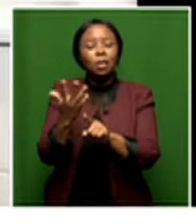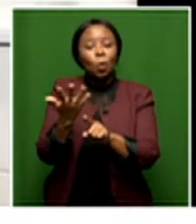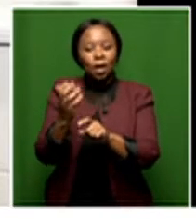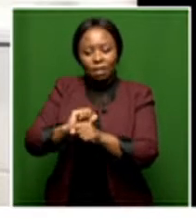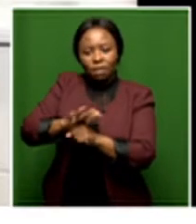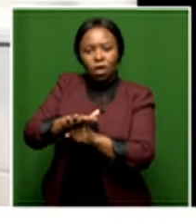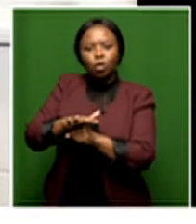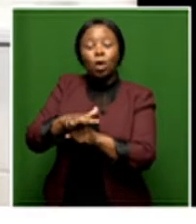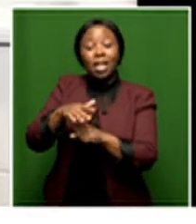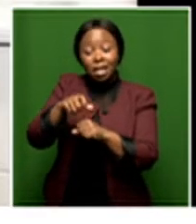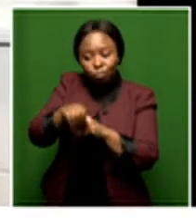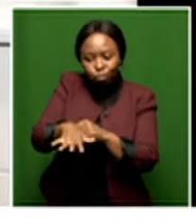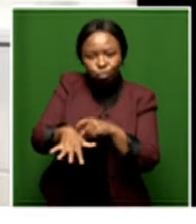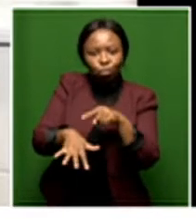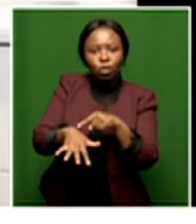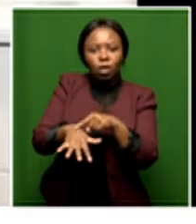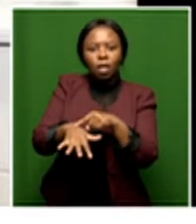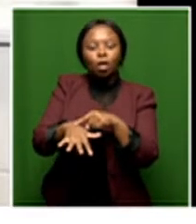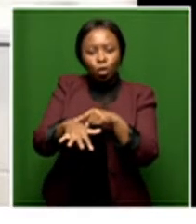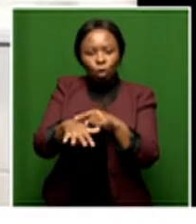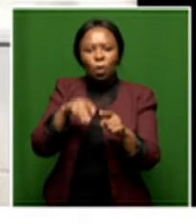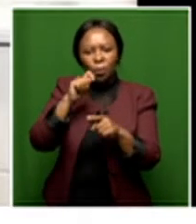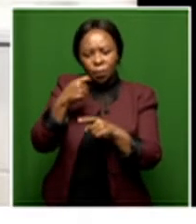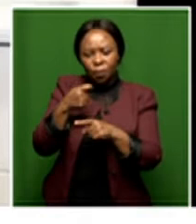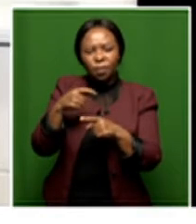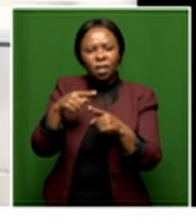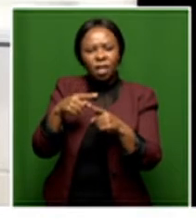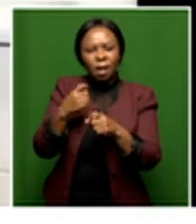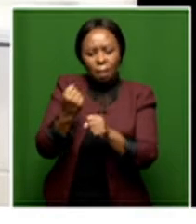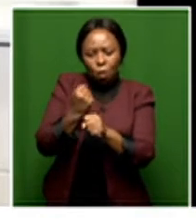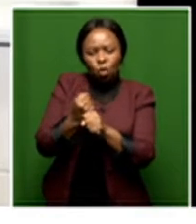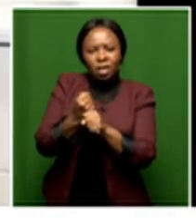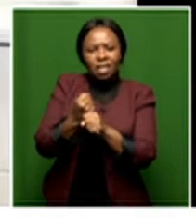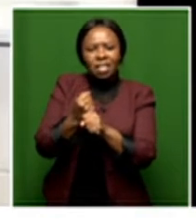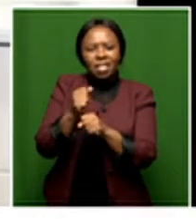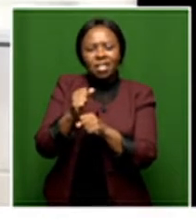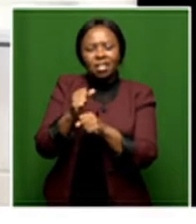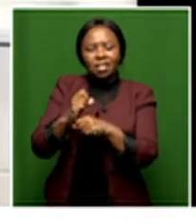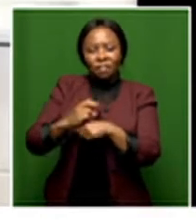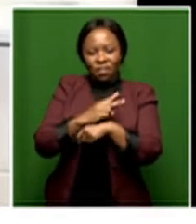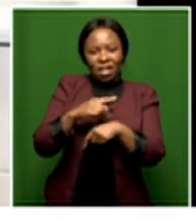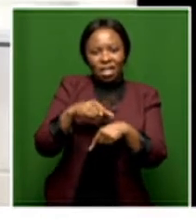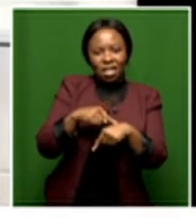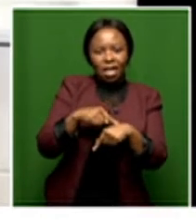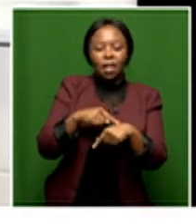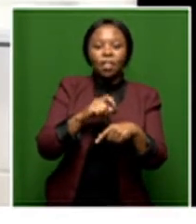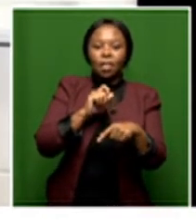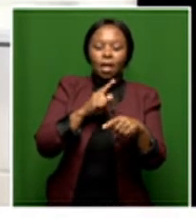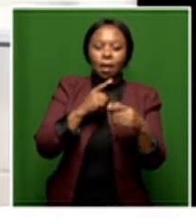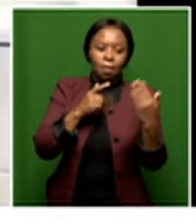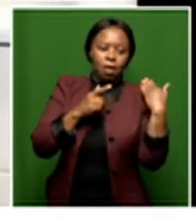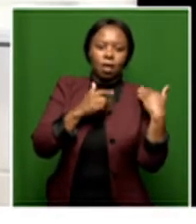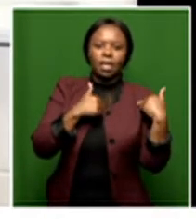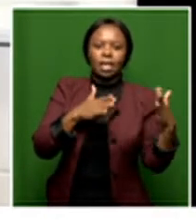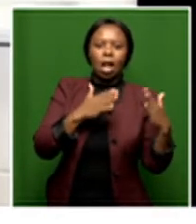more resistant to the antibodies that are produced by the vaccine than the original variant that we had at the beginning of last